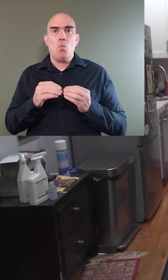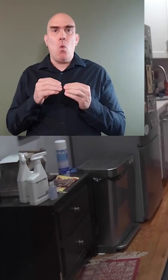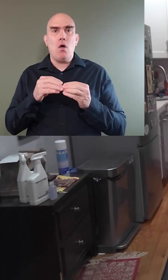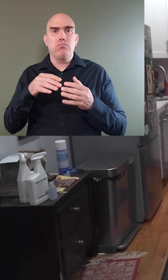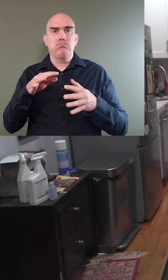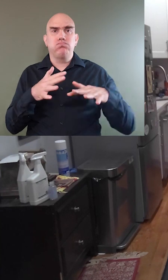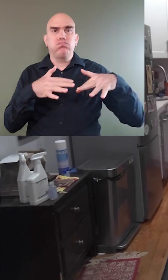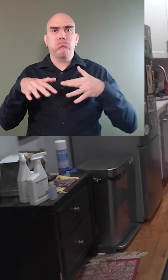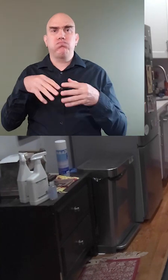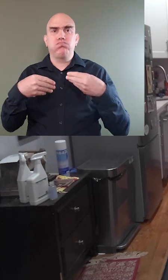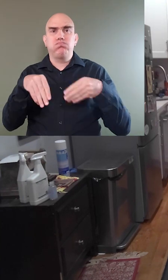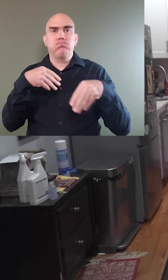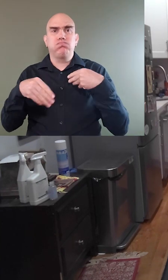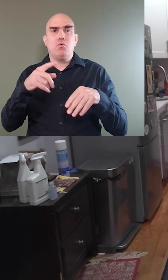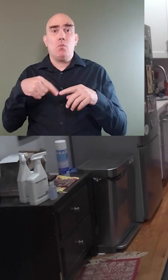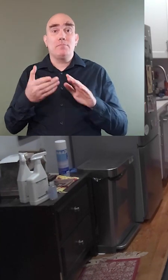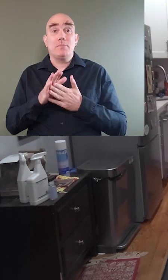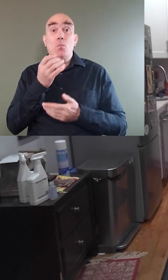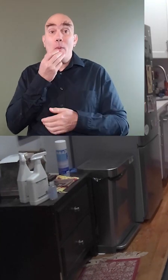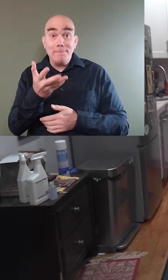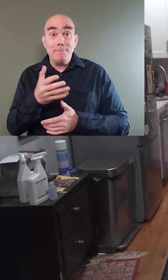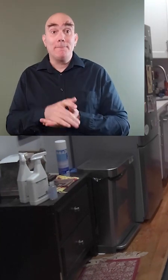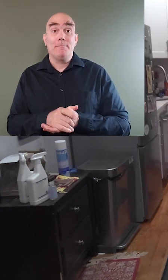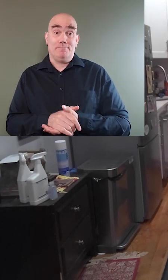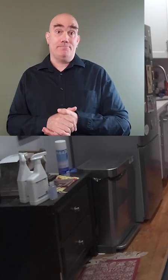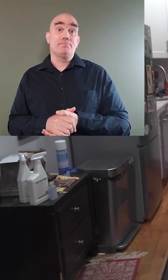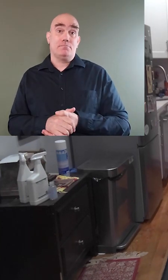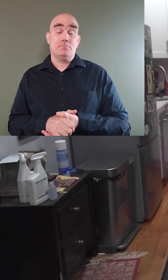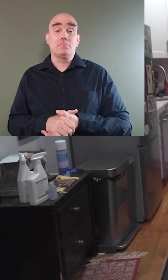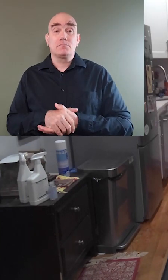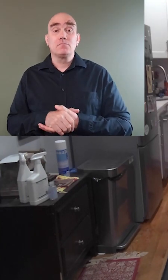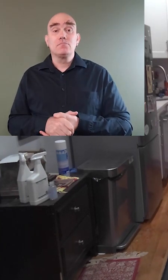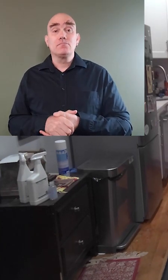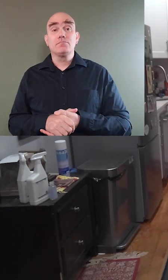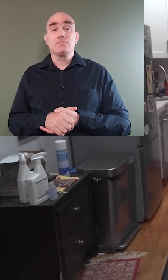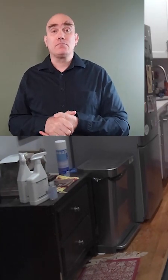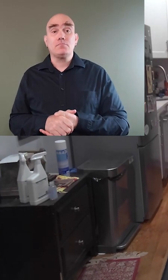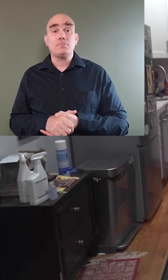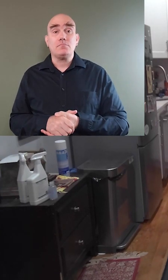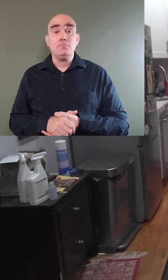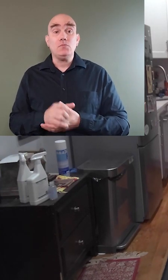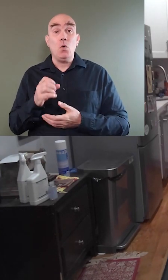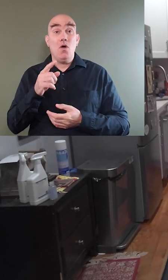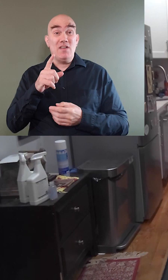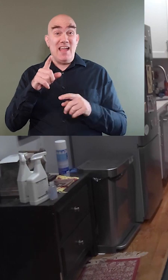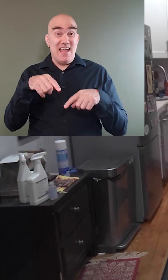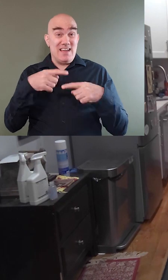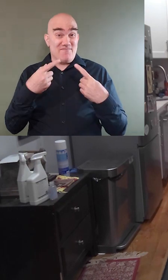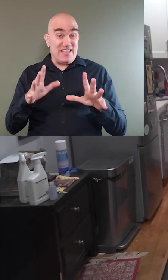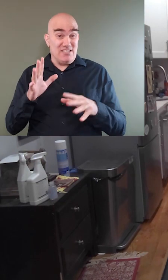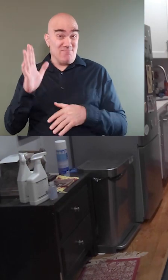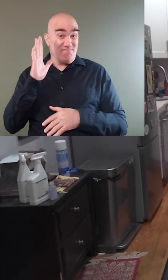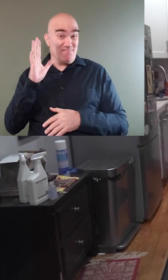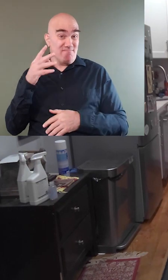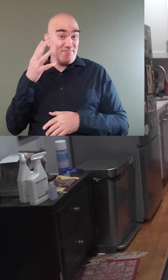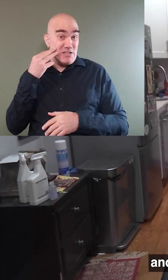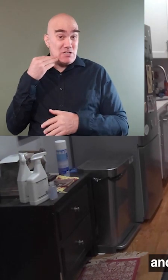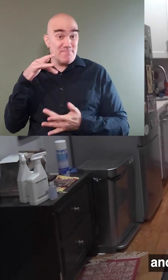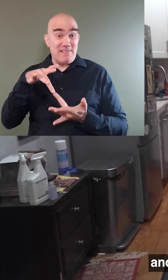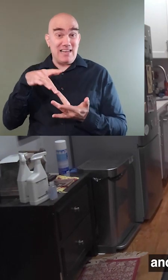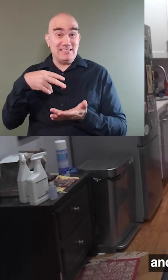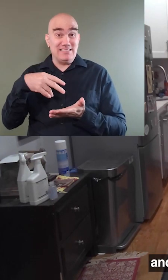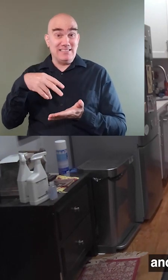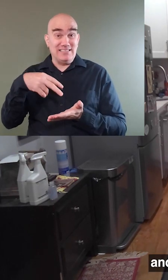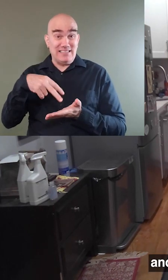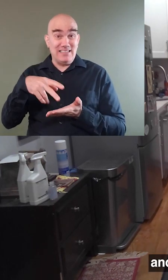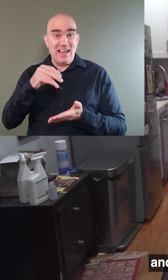it gets more fluid when it is warm. So if you've ever gone to ballet class